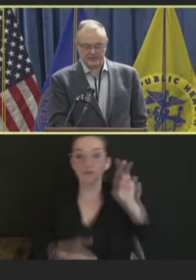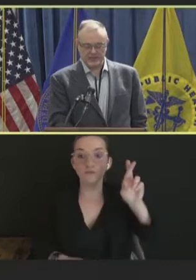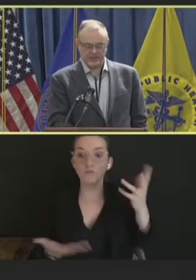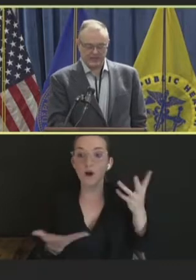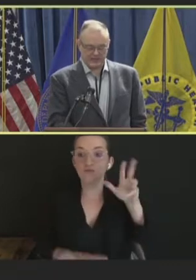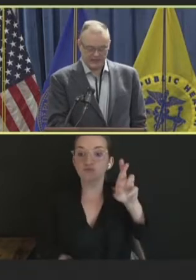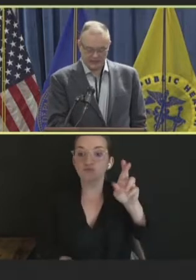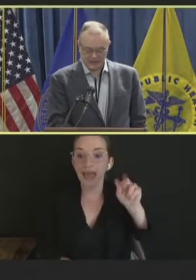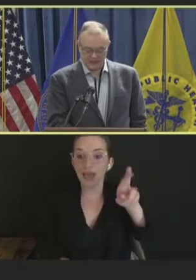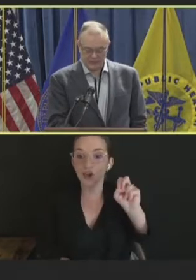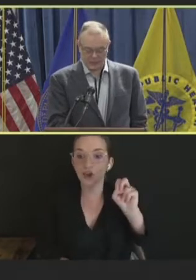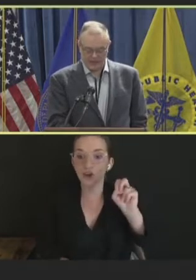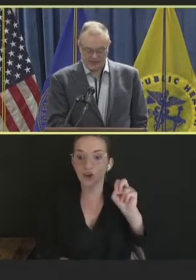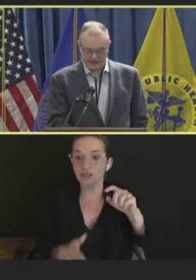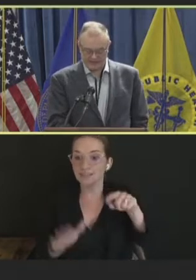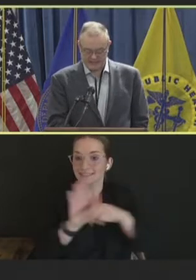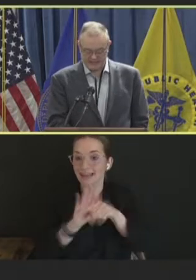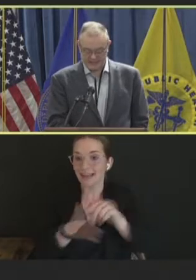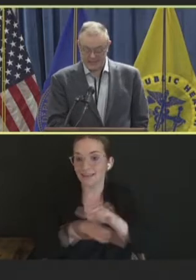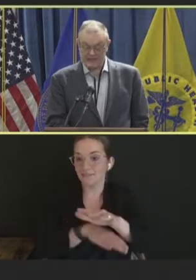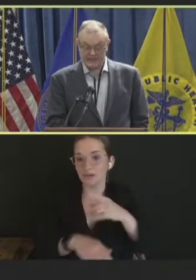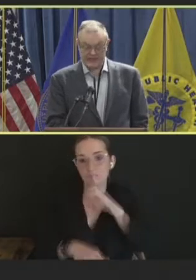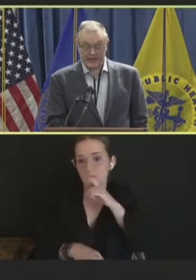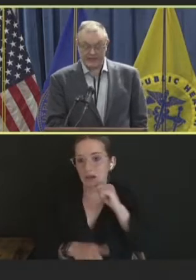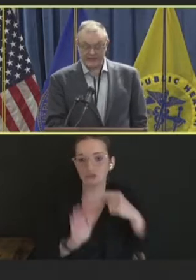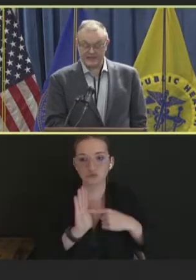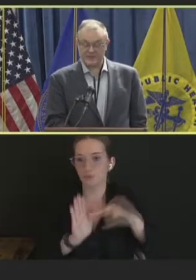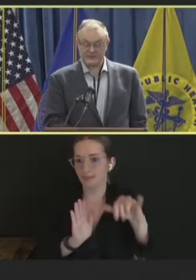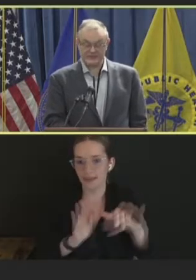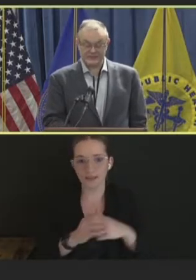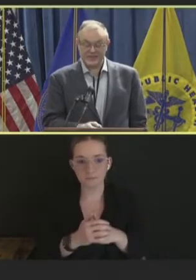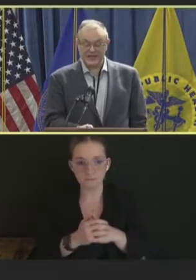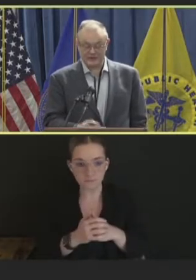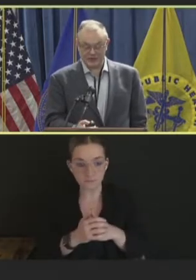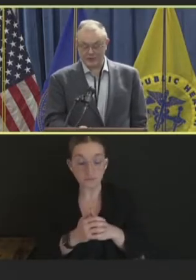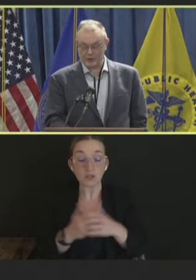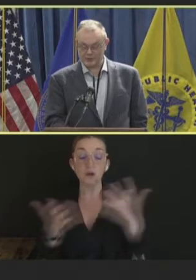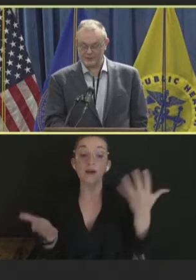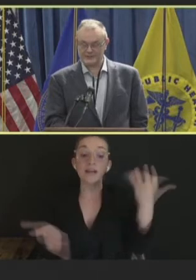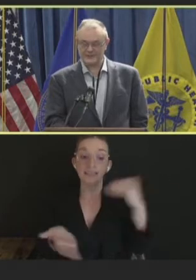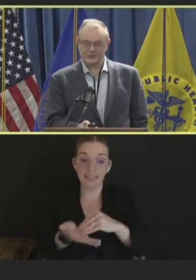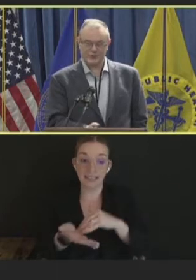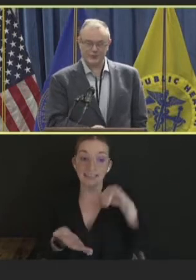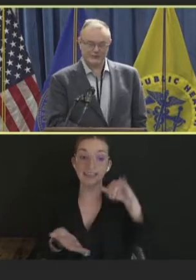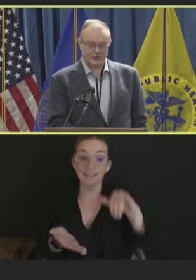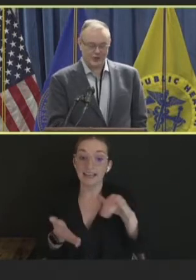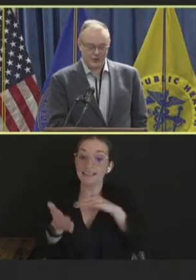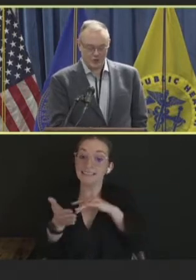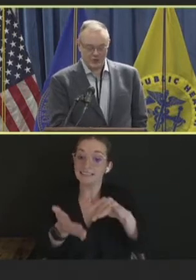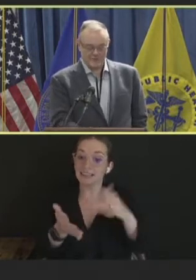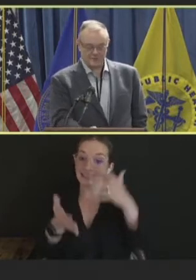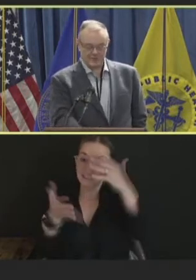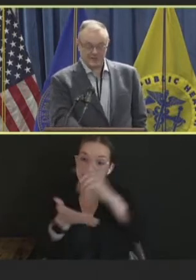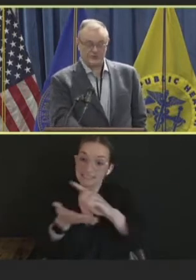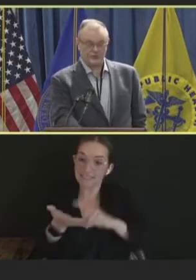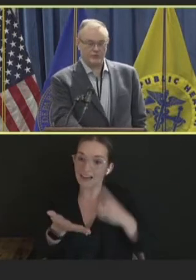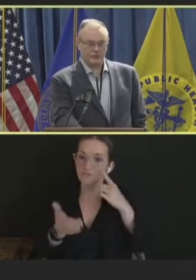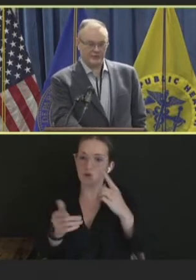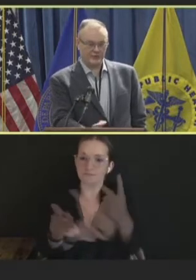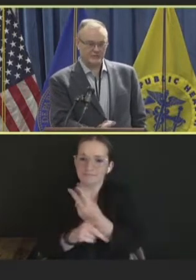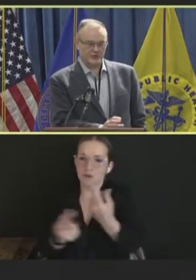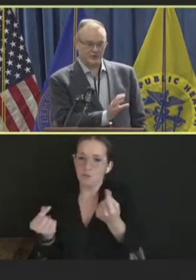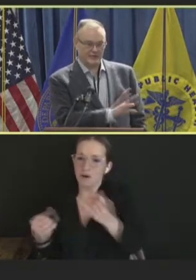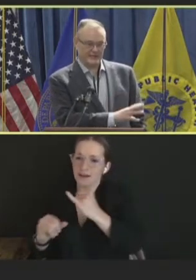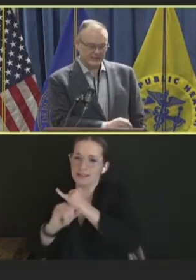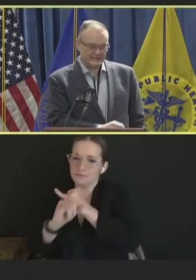purpose. The other thing I would point out is, again, the study was designed for immunogenicity, so there is no control group. There